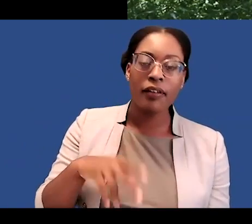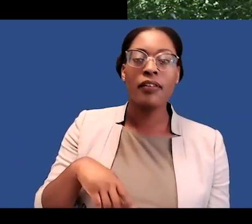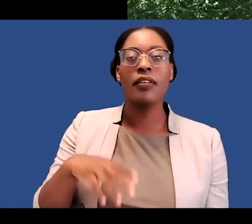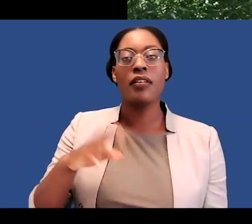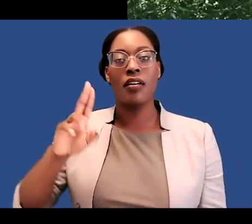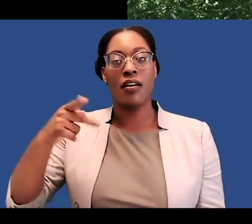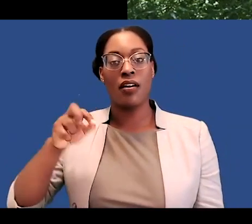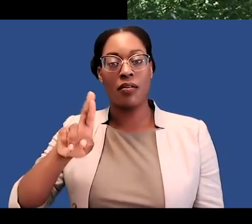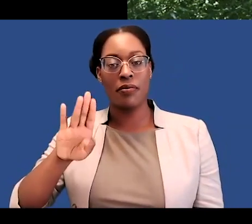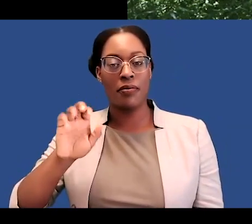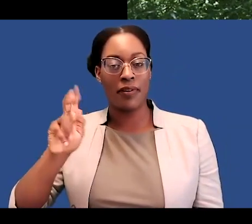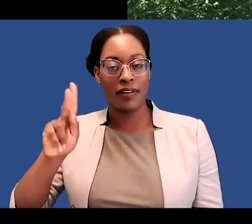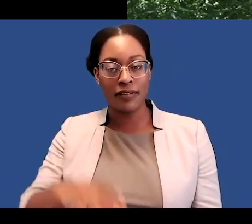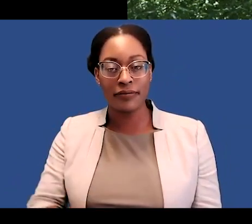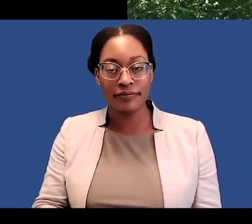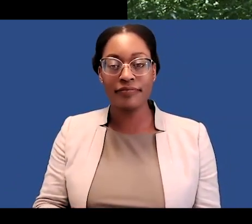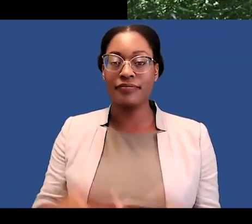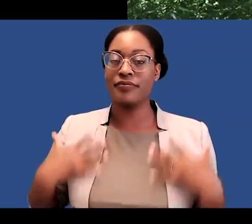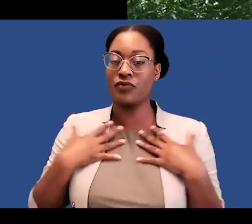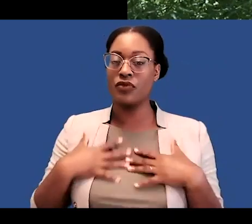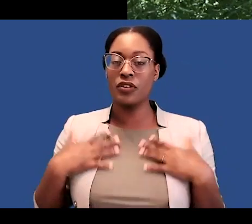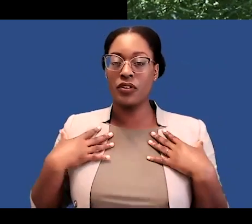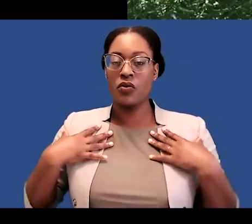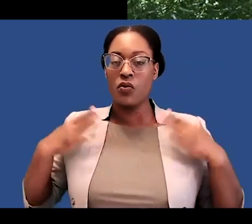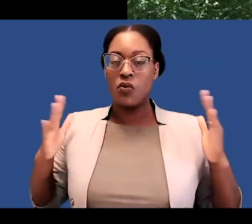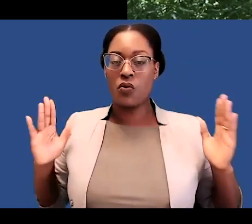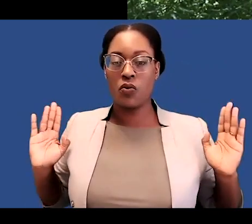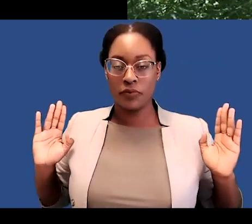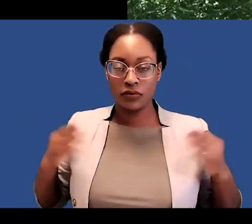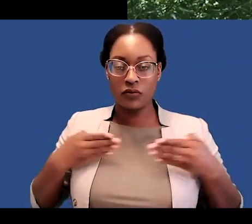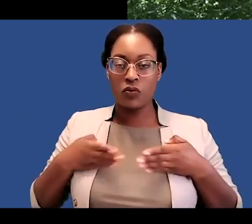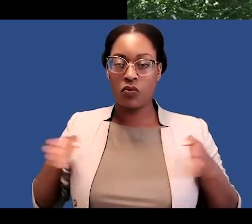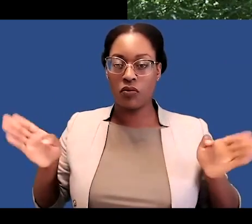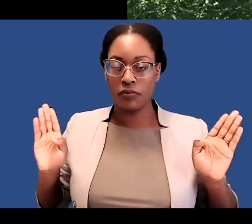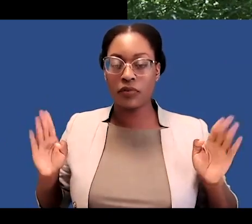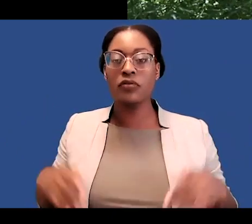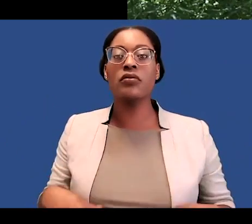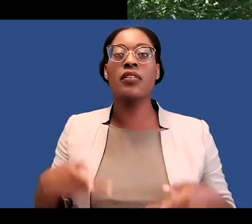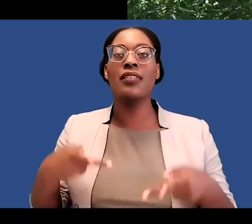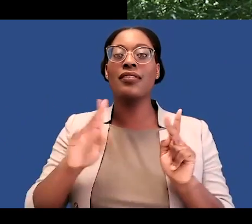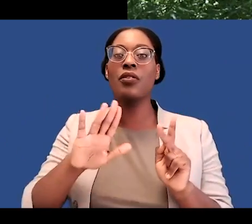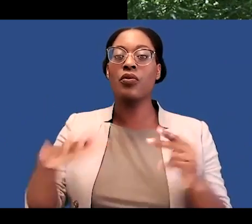Open up the chest and allow the shoulders to sink into your mat.